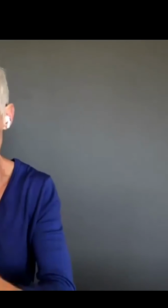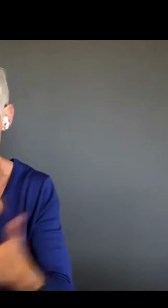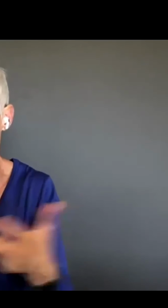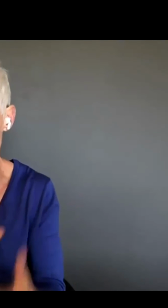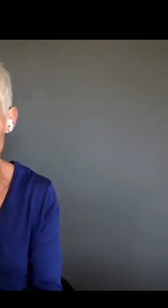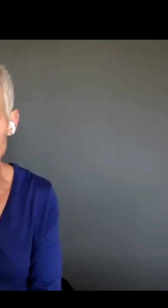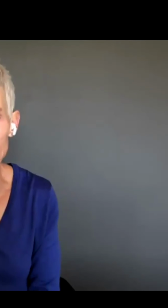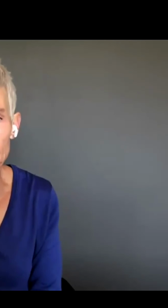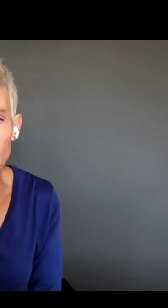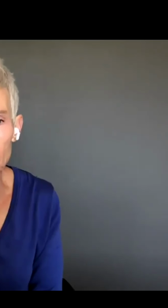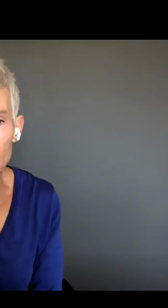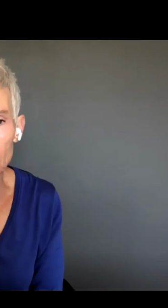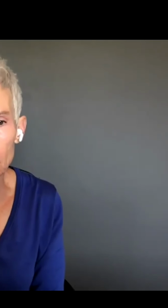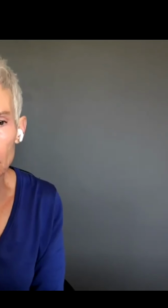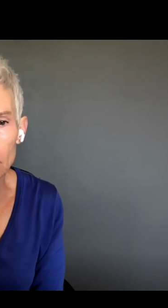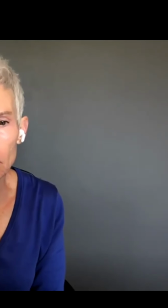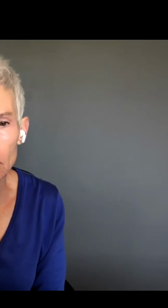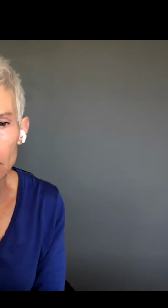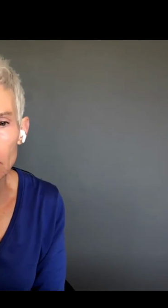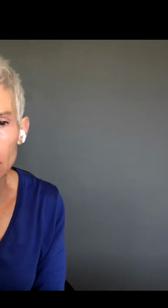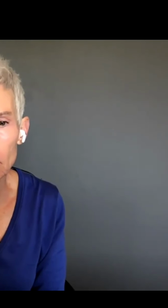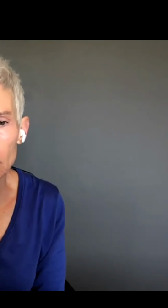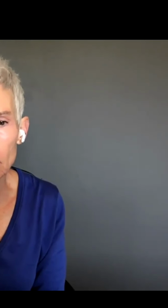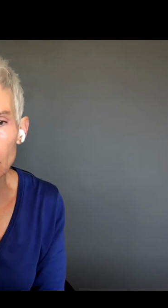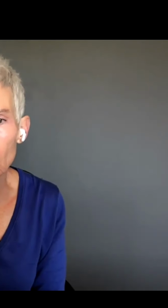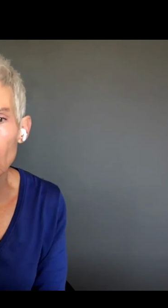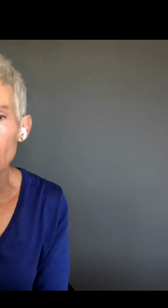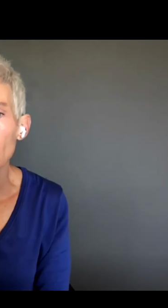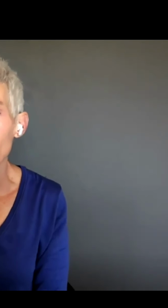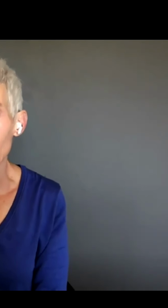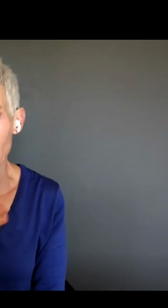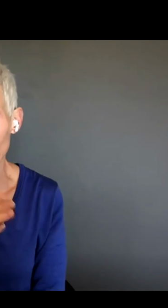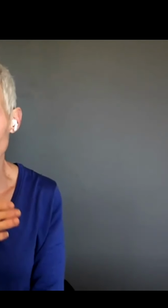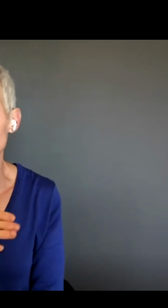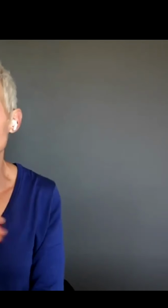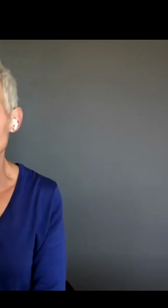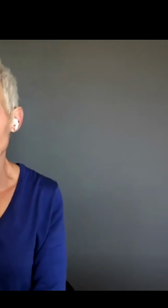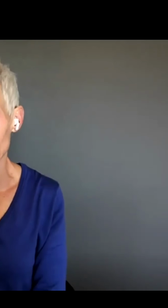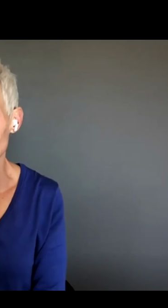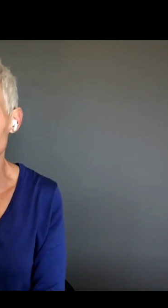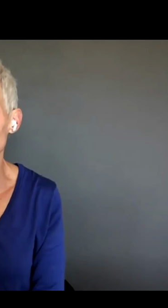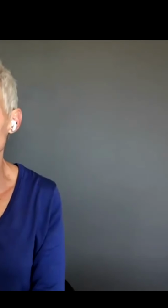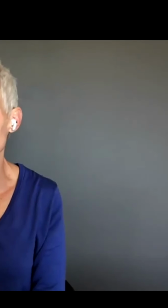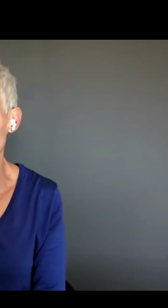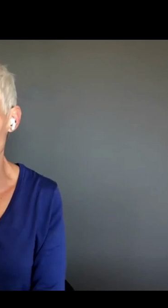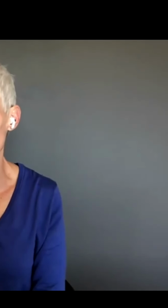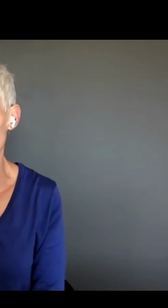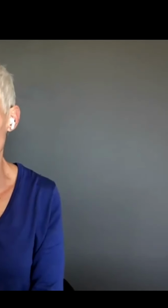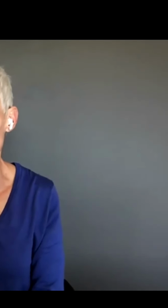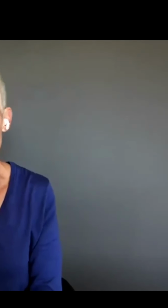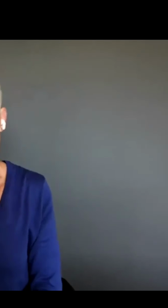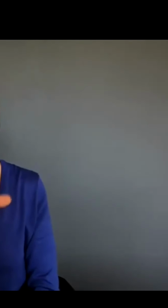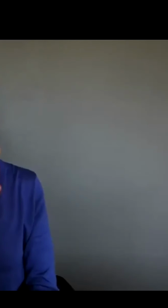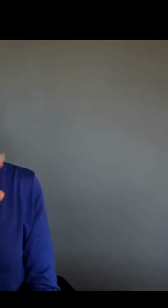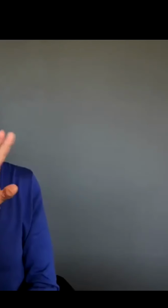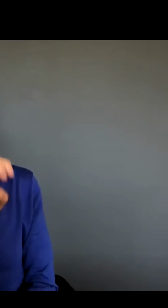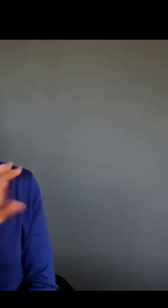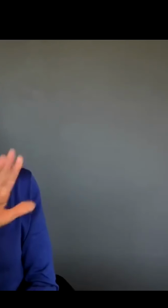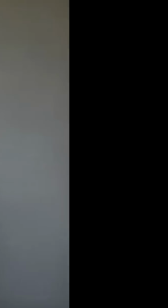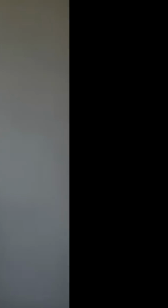Thank you. VP Arrow. Yeah, and thank you, Dr. Renee, for all those comments, because there are definitely things